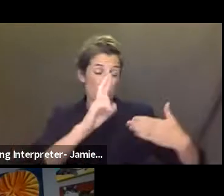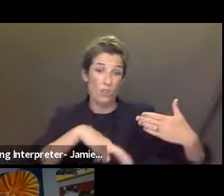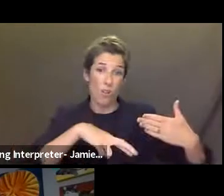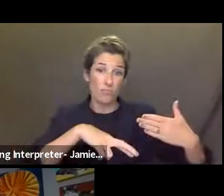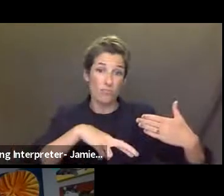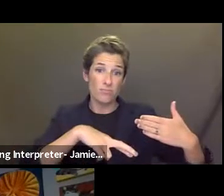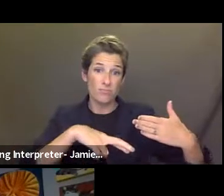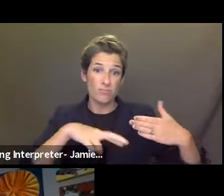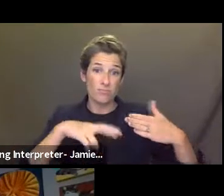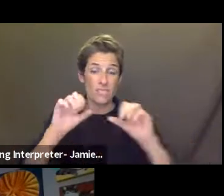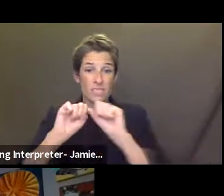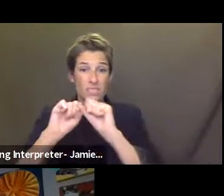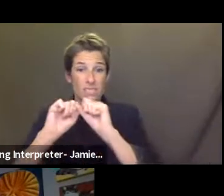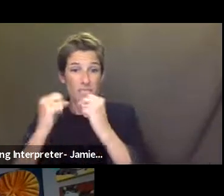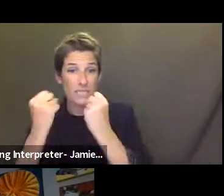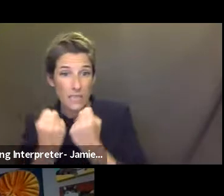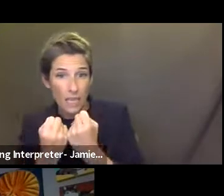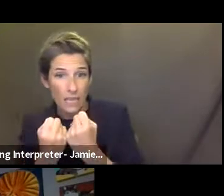side effects